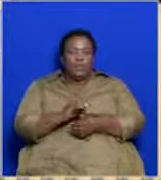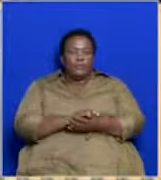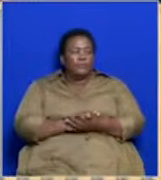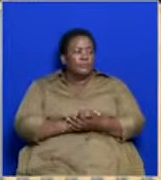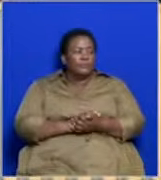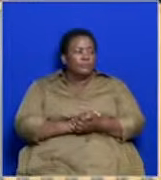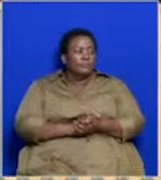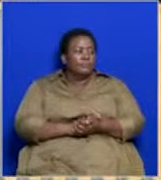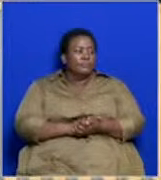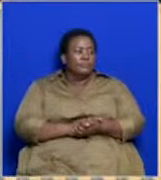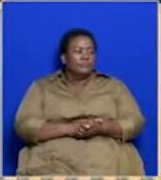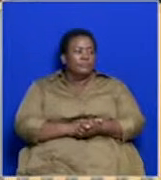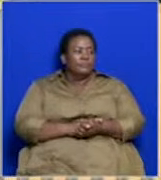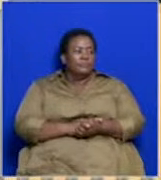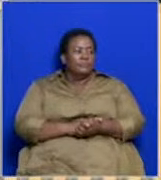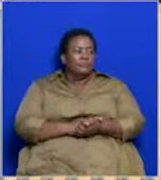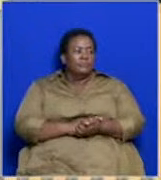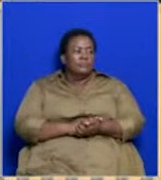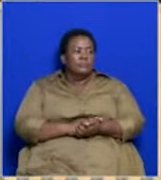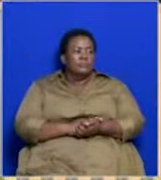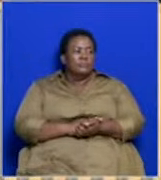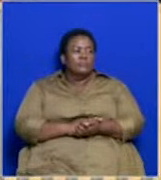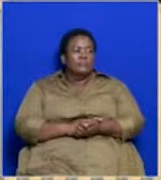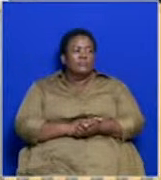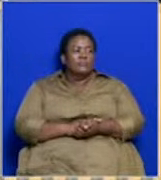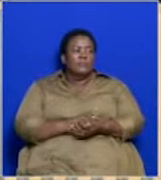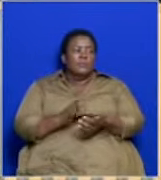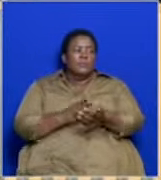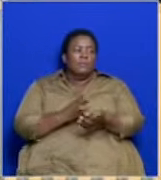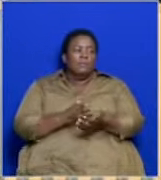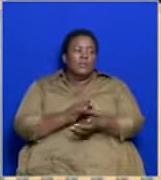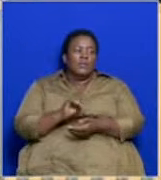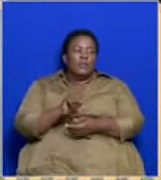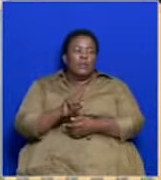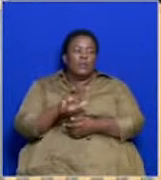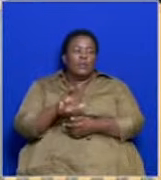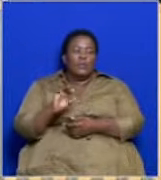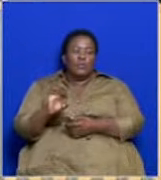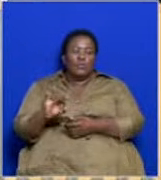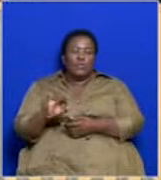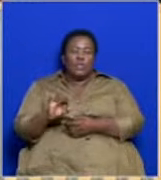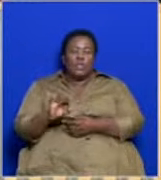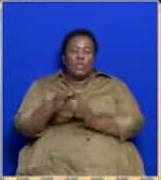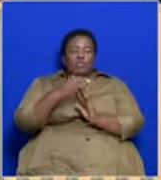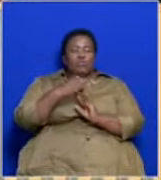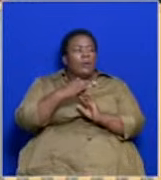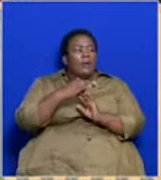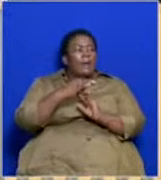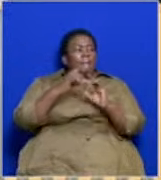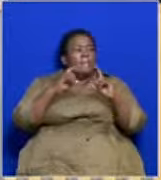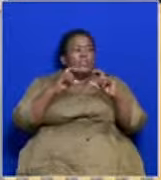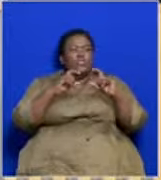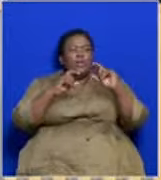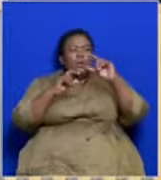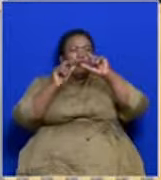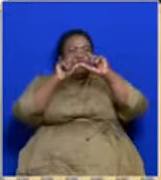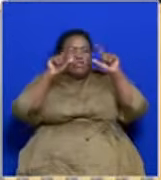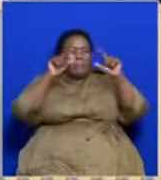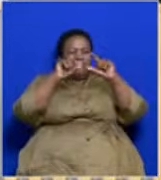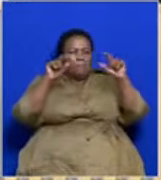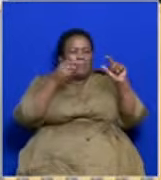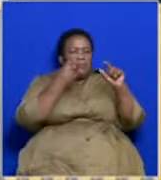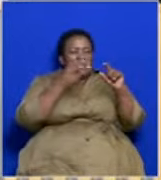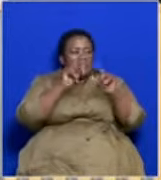And at 193, at the top picture, I see two people leaning against a